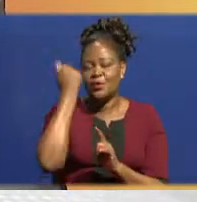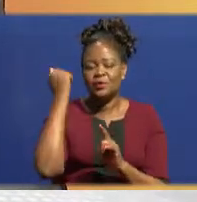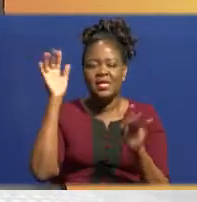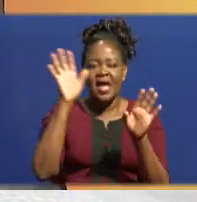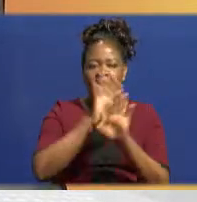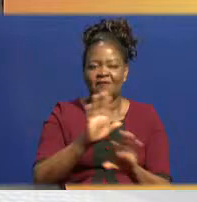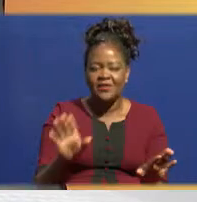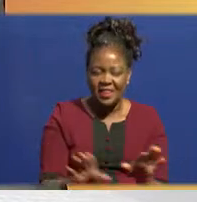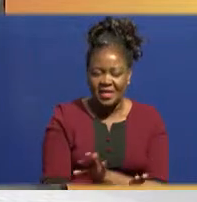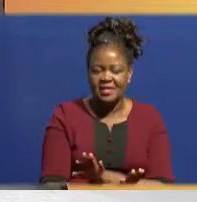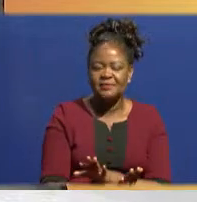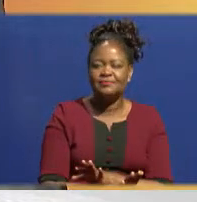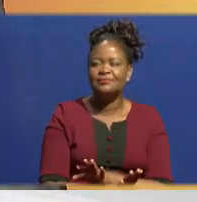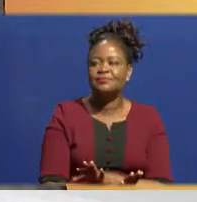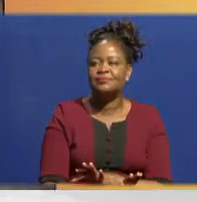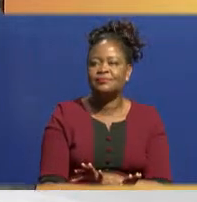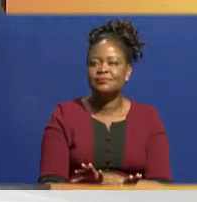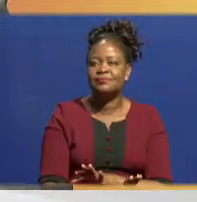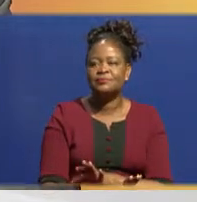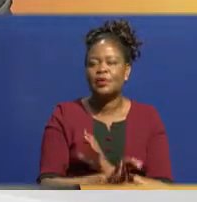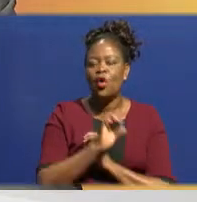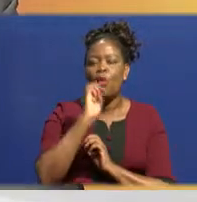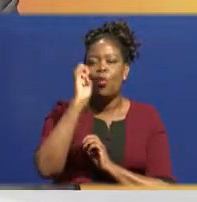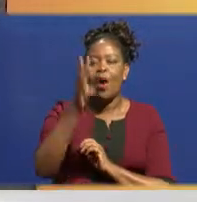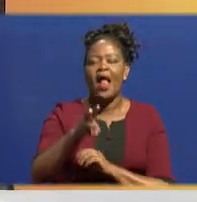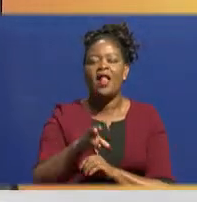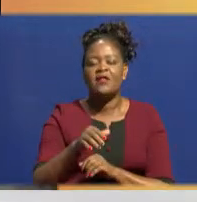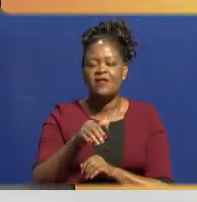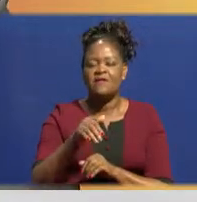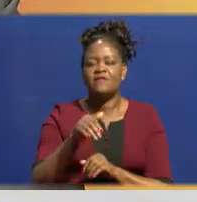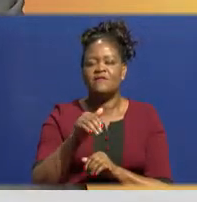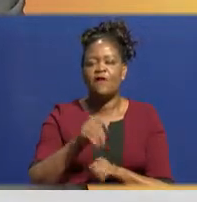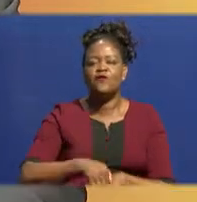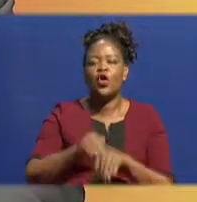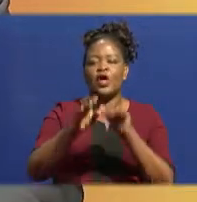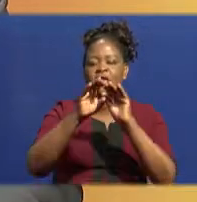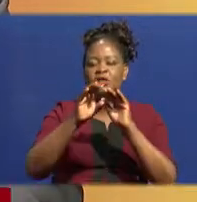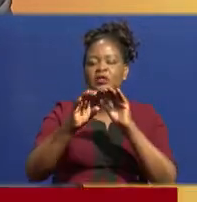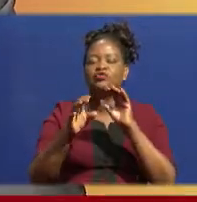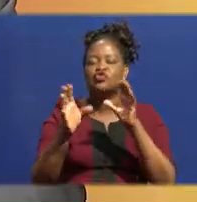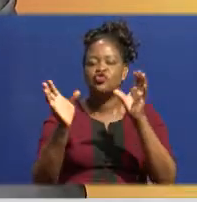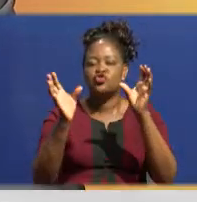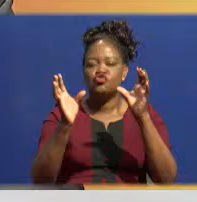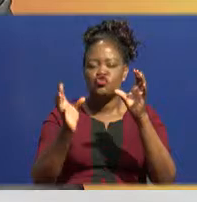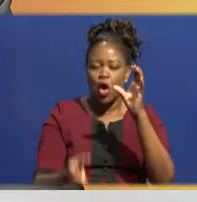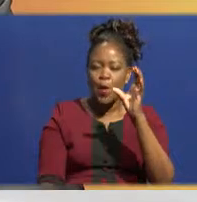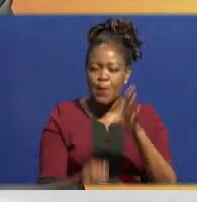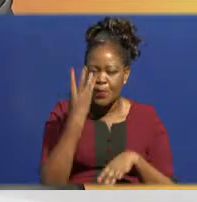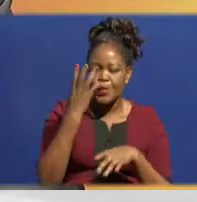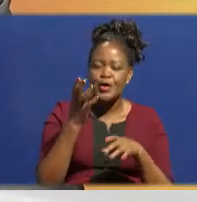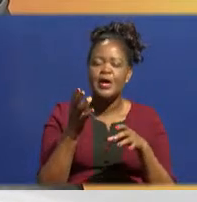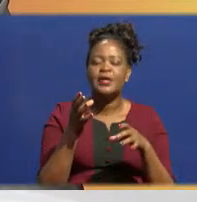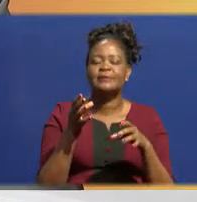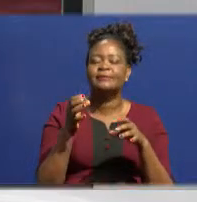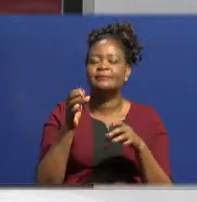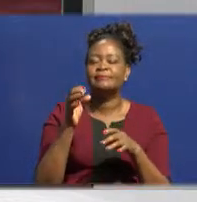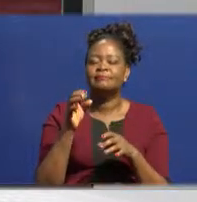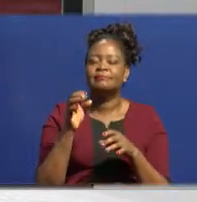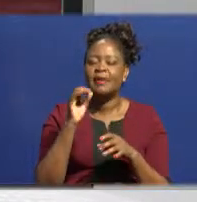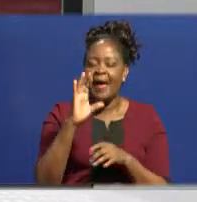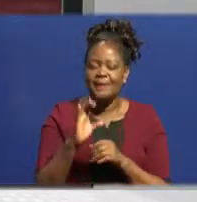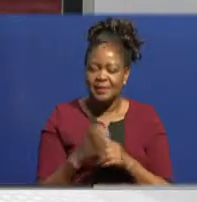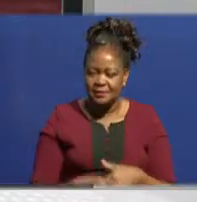everything else will follow the constitution of that IEBC. Mheshimiwa, do you support